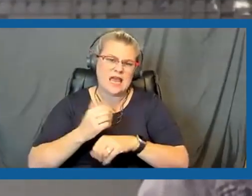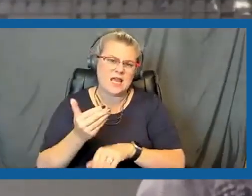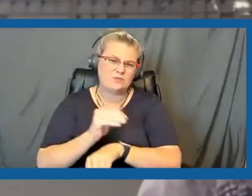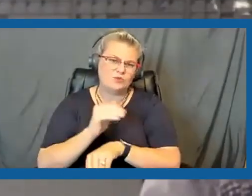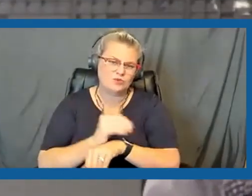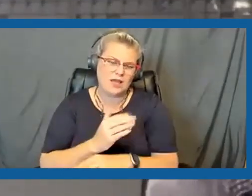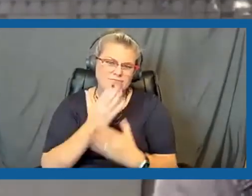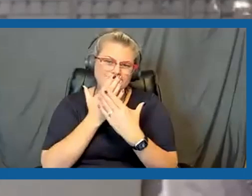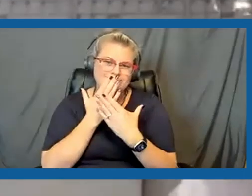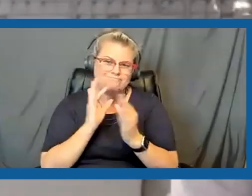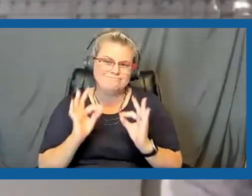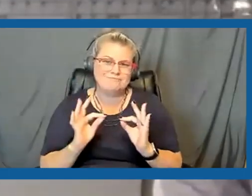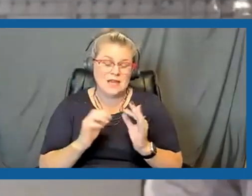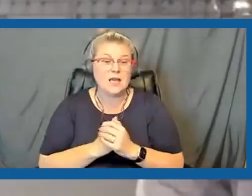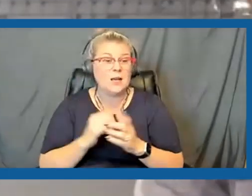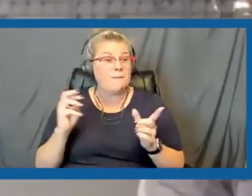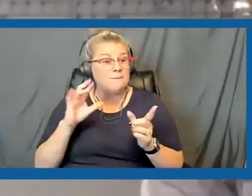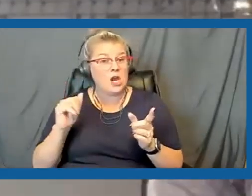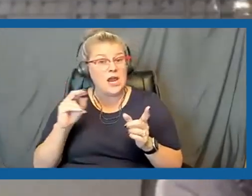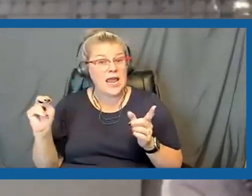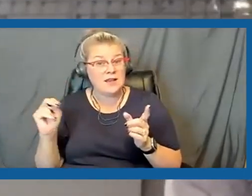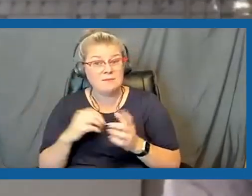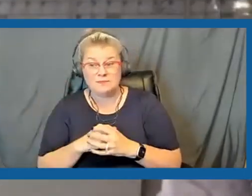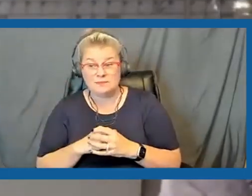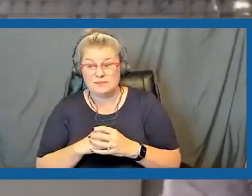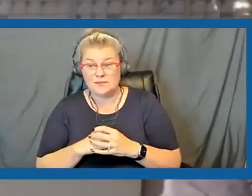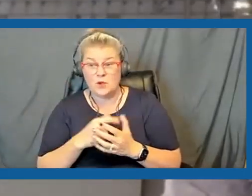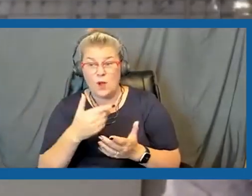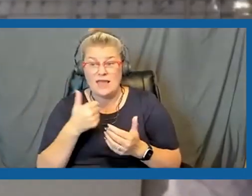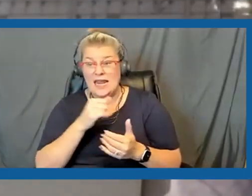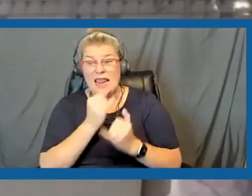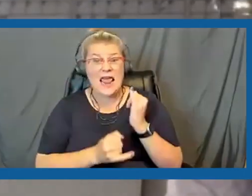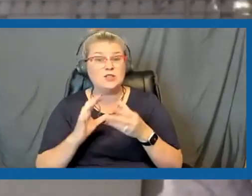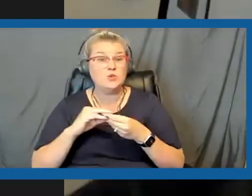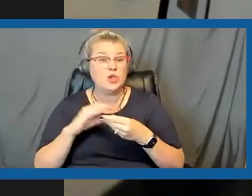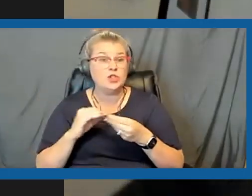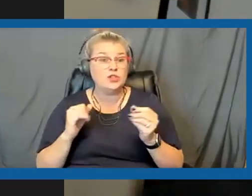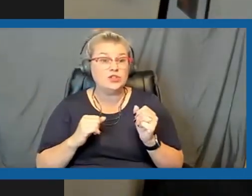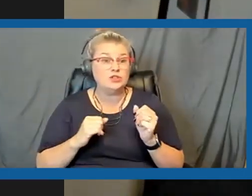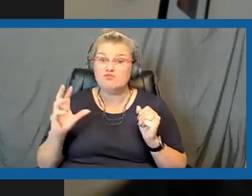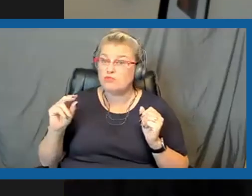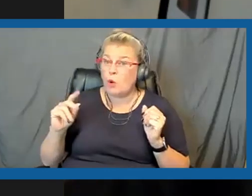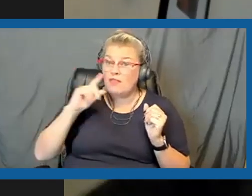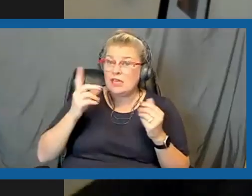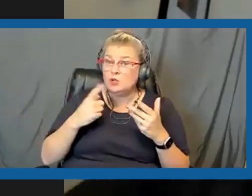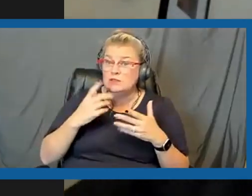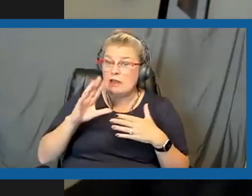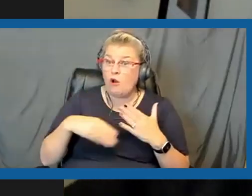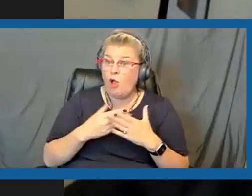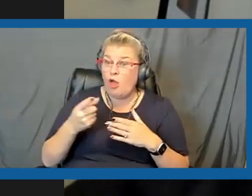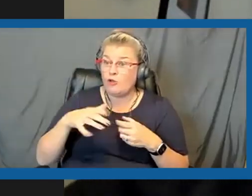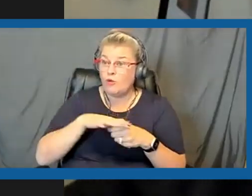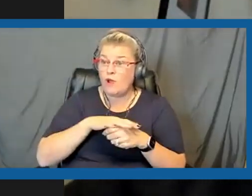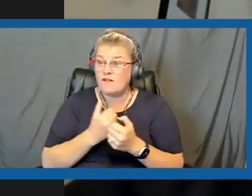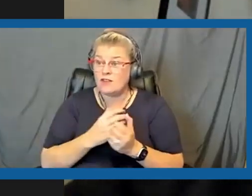tonight. Marianne, you have any last words? No, I think you said it all. You covered it very well.